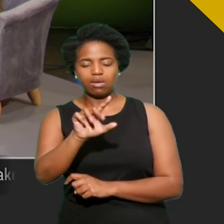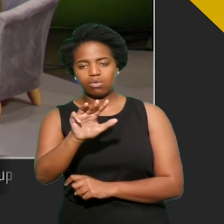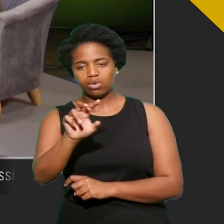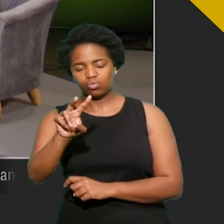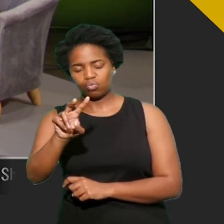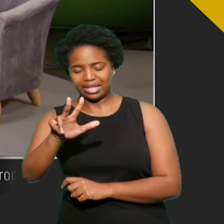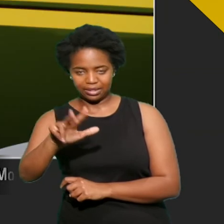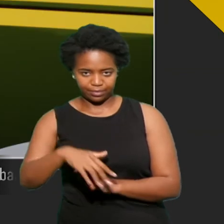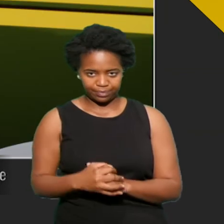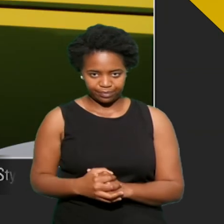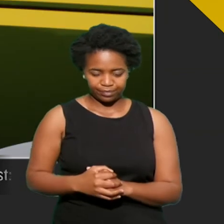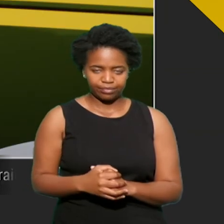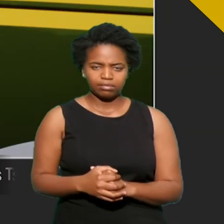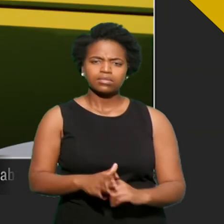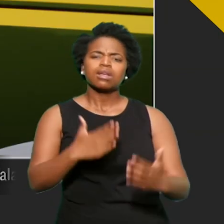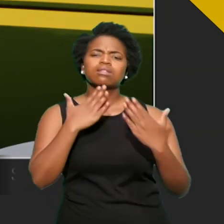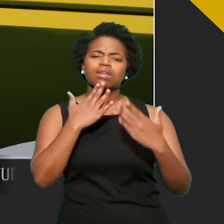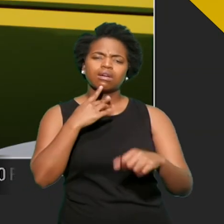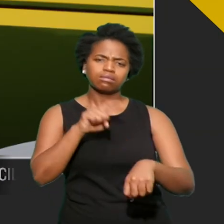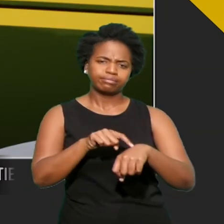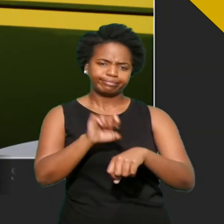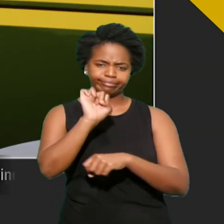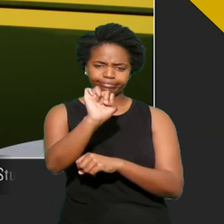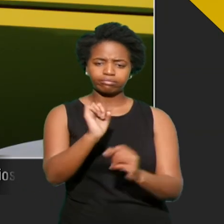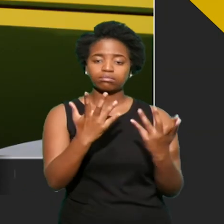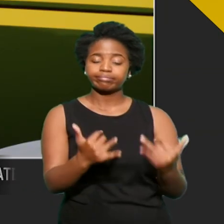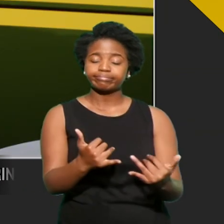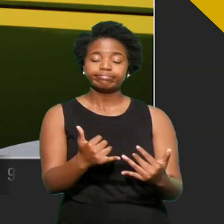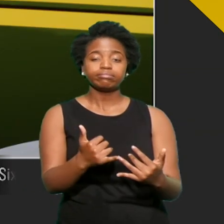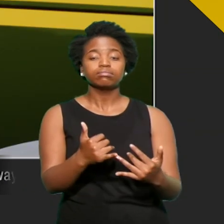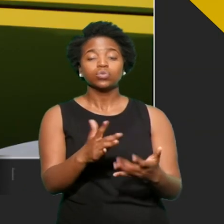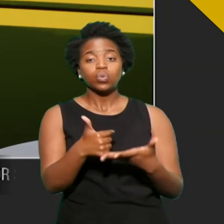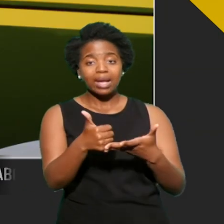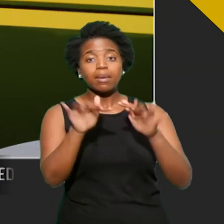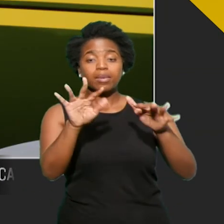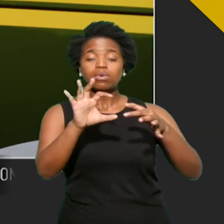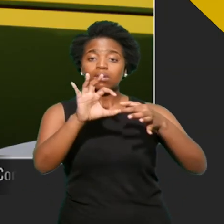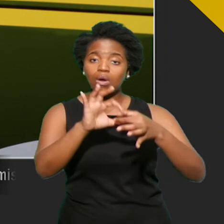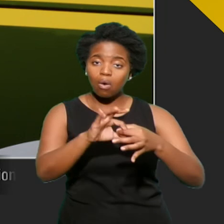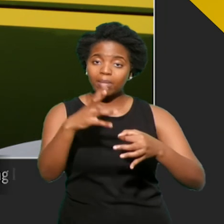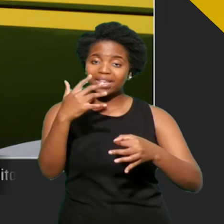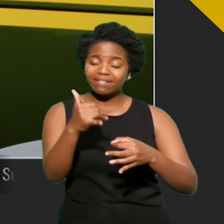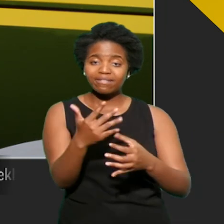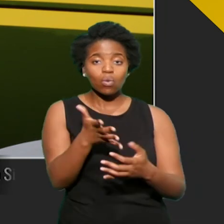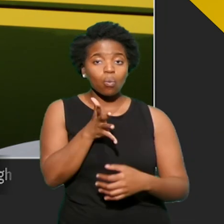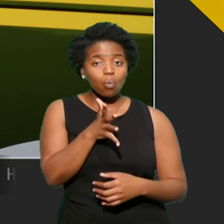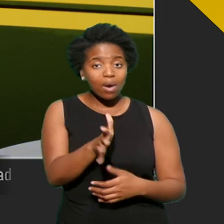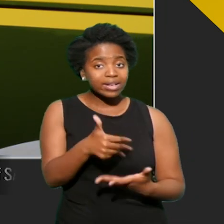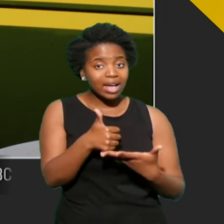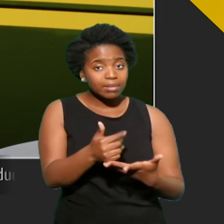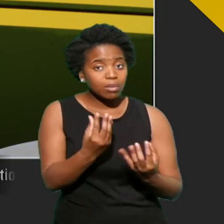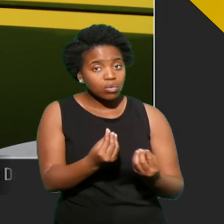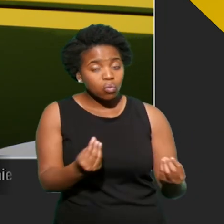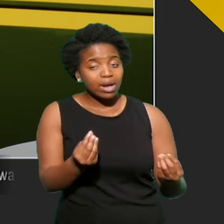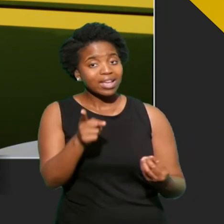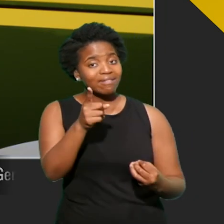065-989-9238. Siswam, we really appreciate your time with Nati today to help guide umuntu ohlele ekhaya, umuntu omusha, umuntu omdala, even the kids that